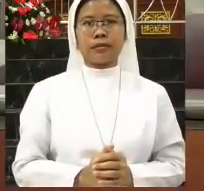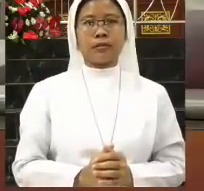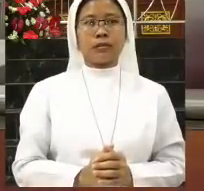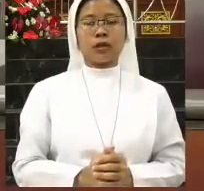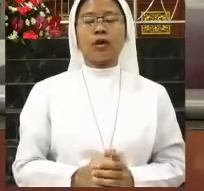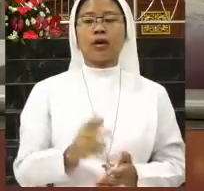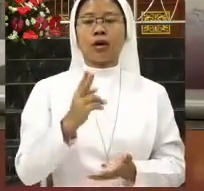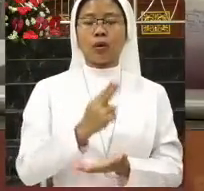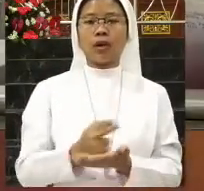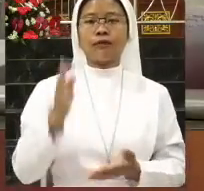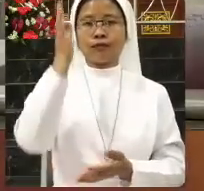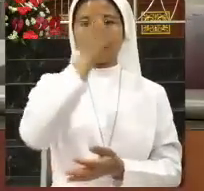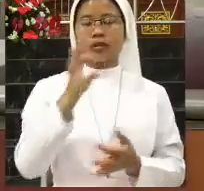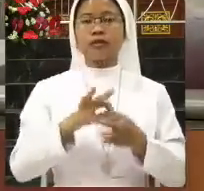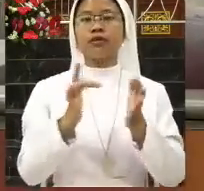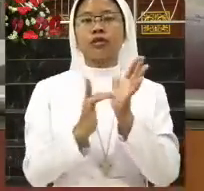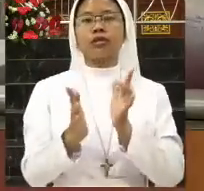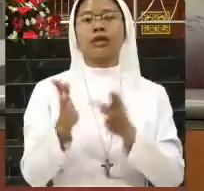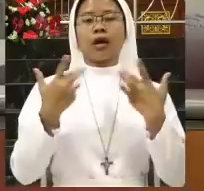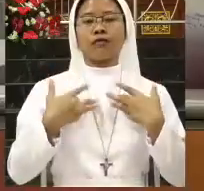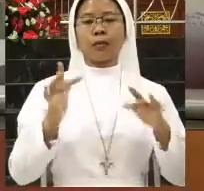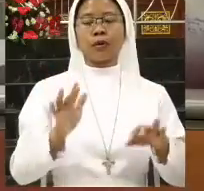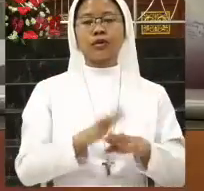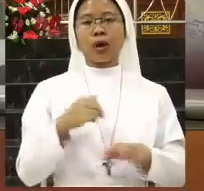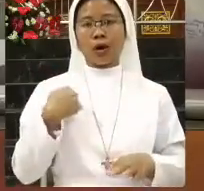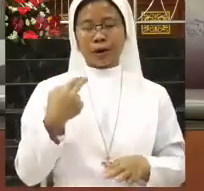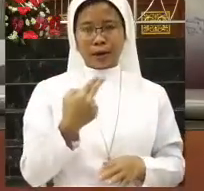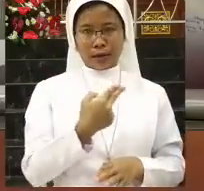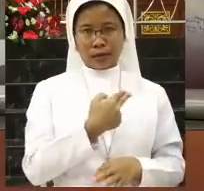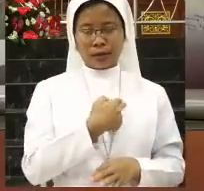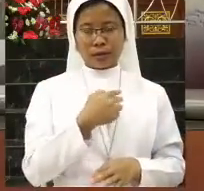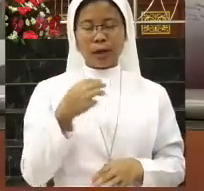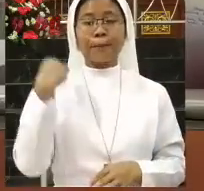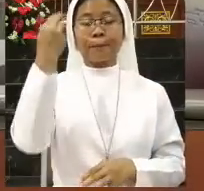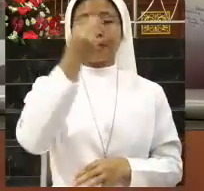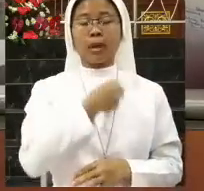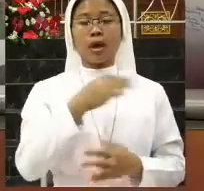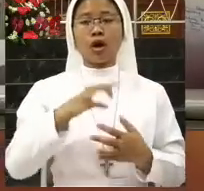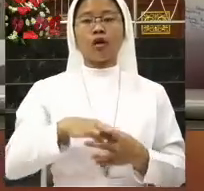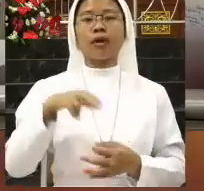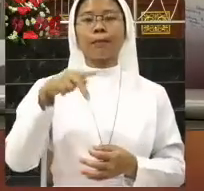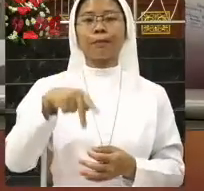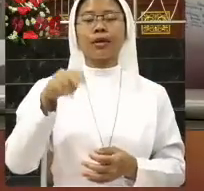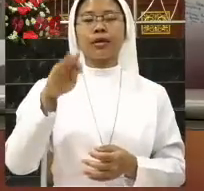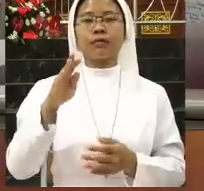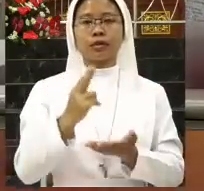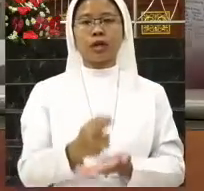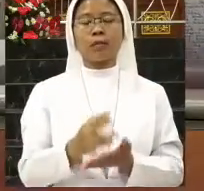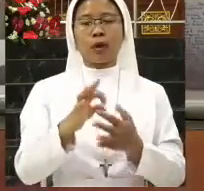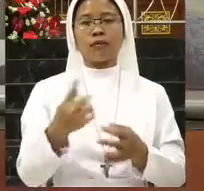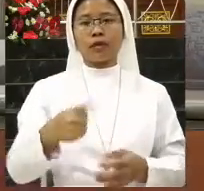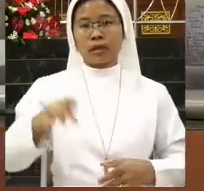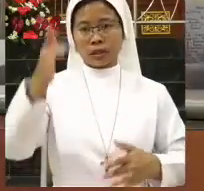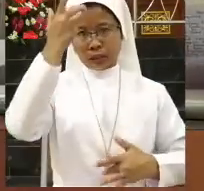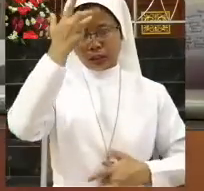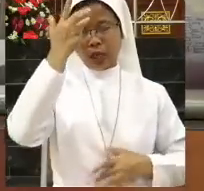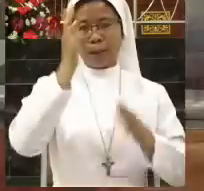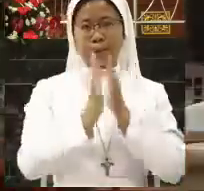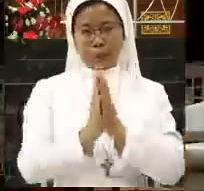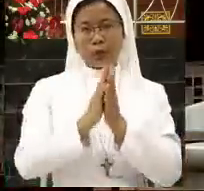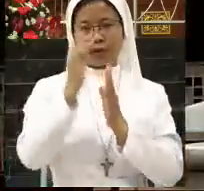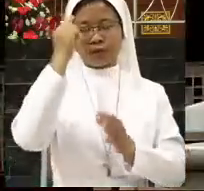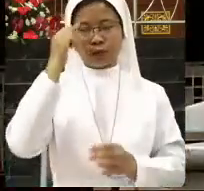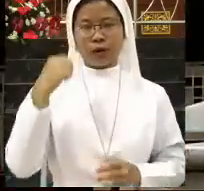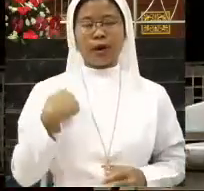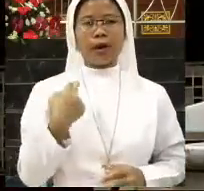Divino Rostro, have mercy on us. Our Lady of Peñafrancia, health of the sick, pray for